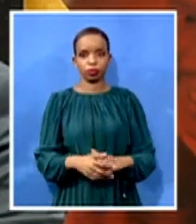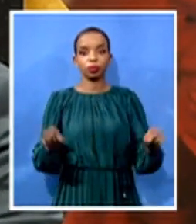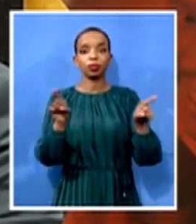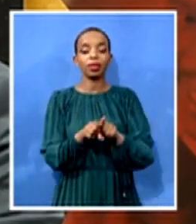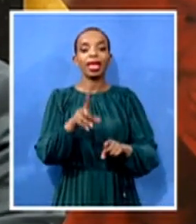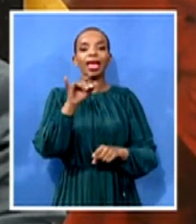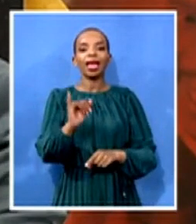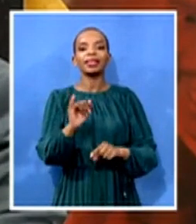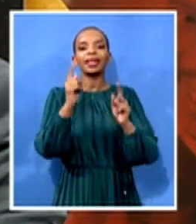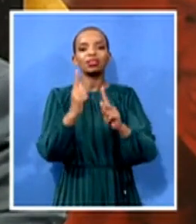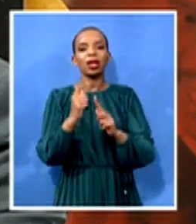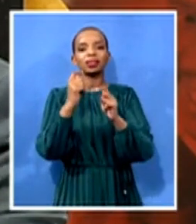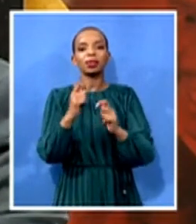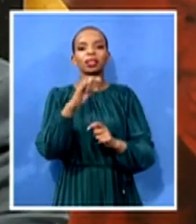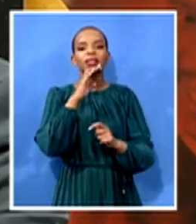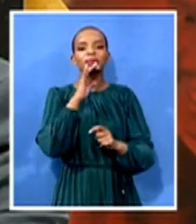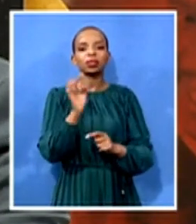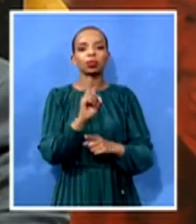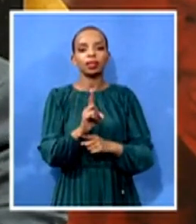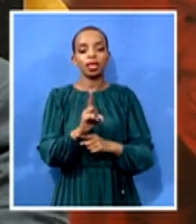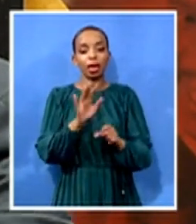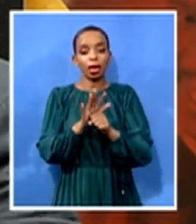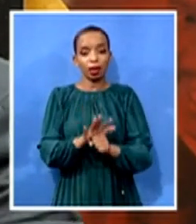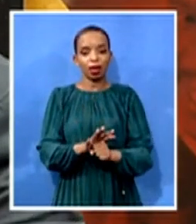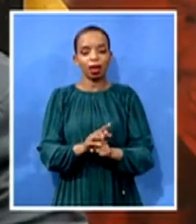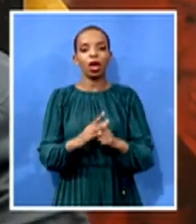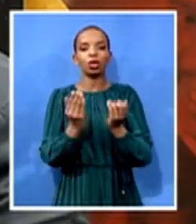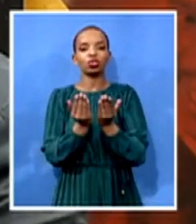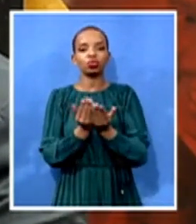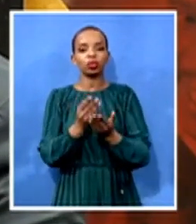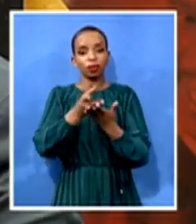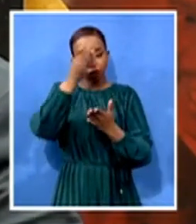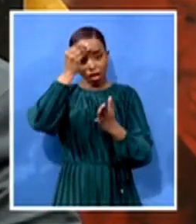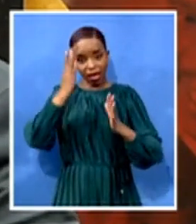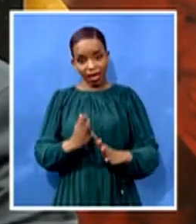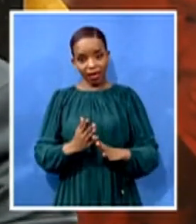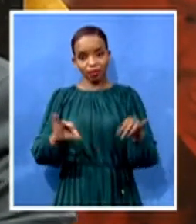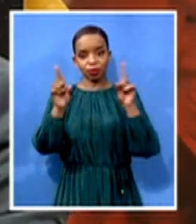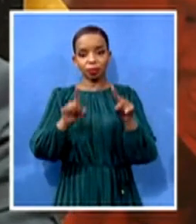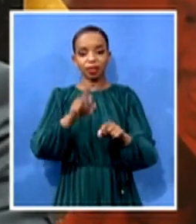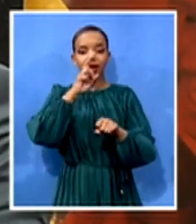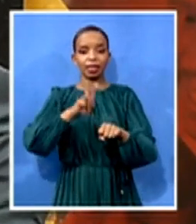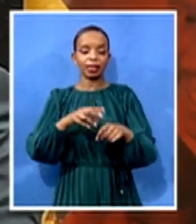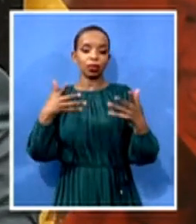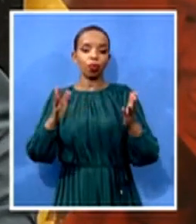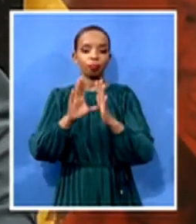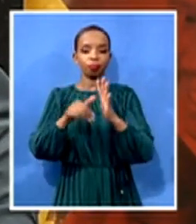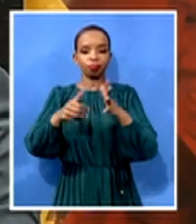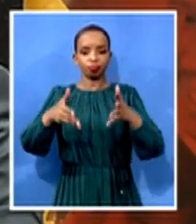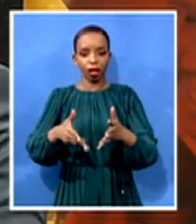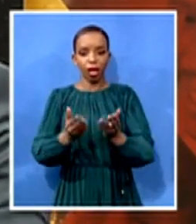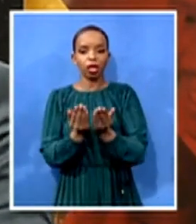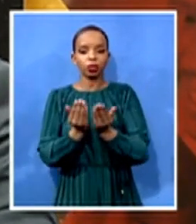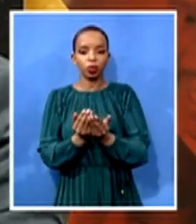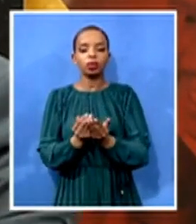learners in special schools in the province are transported over vast distances. These